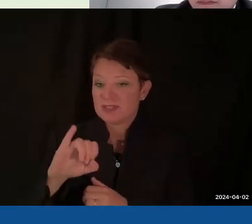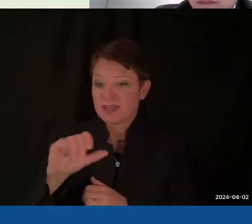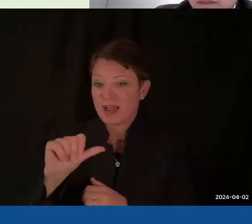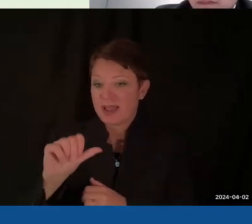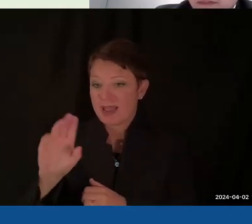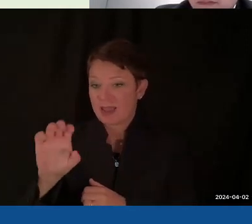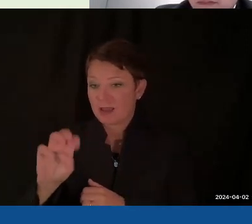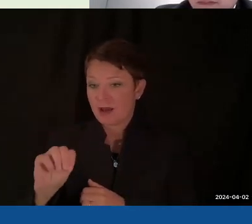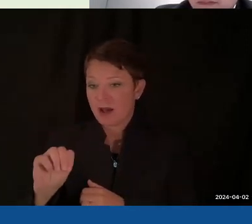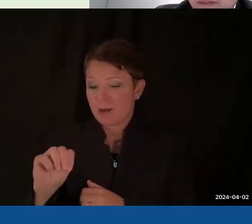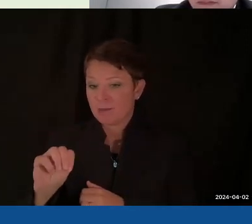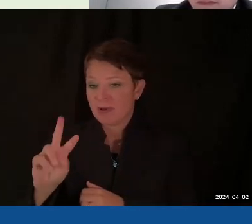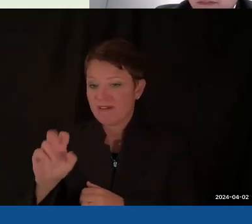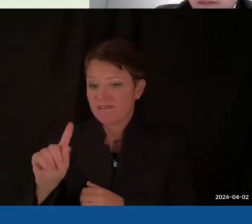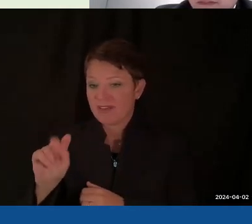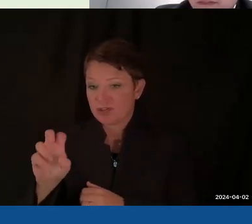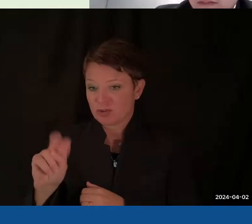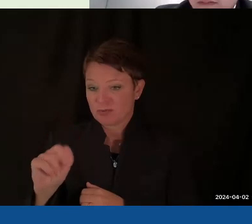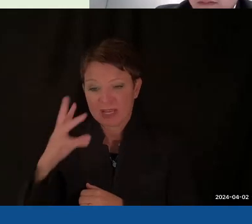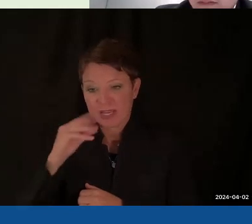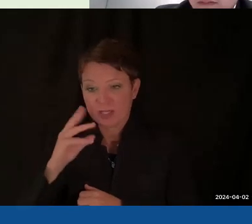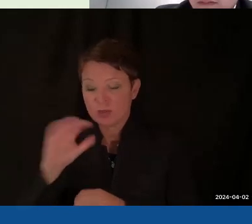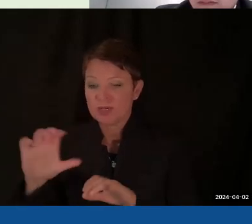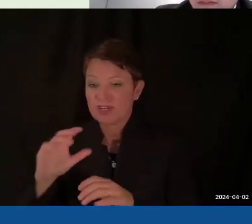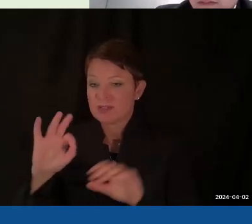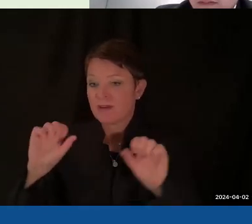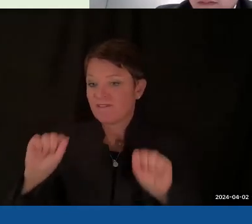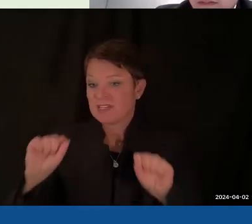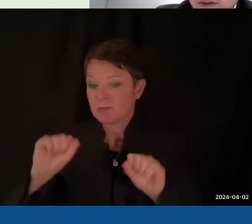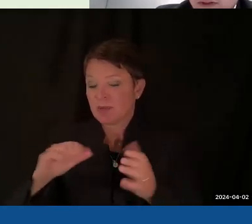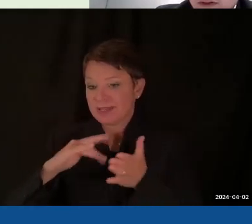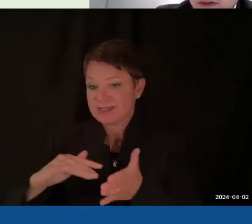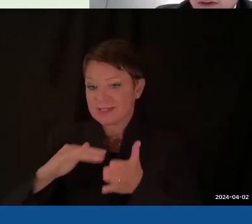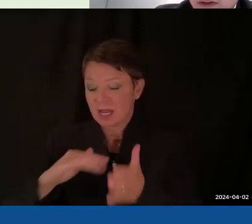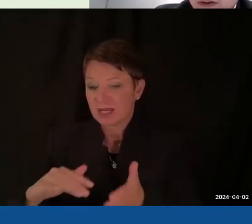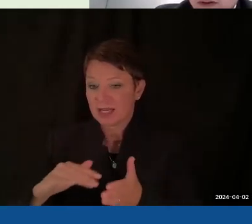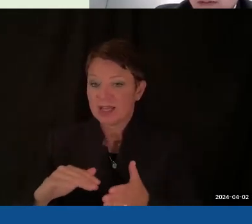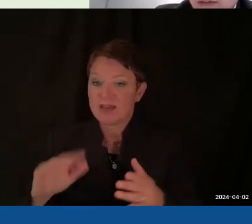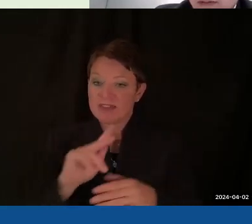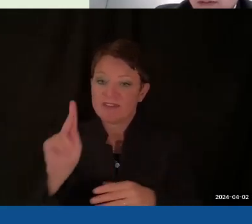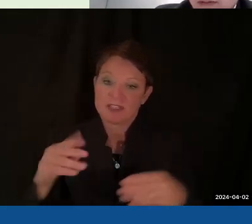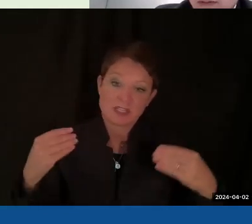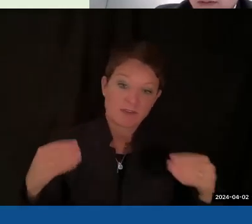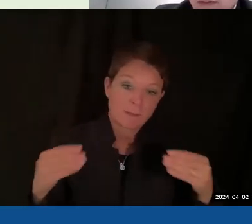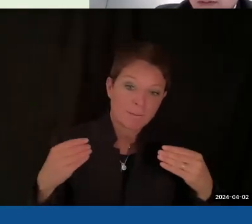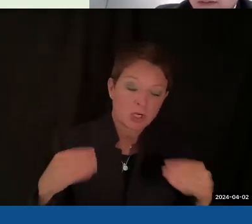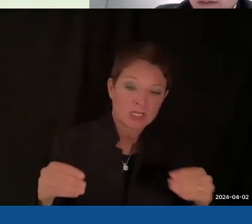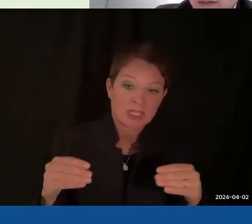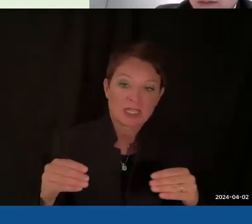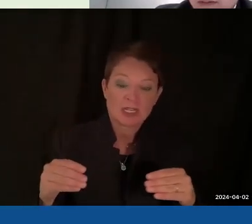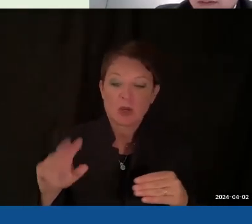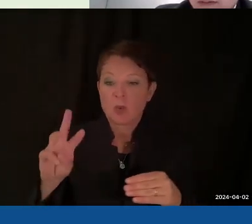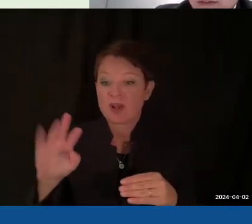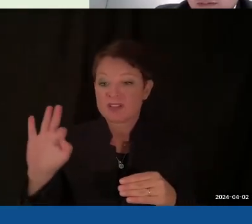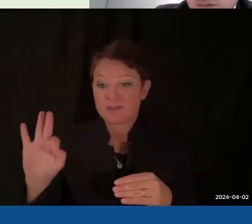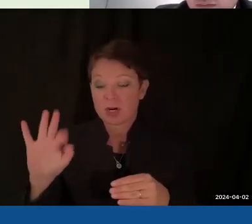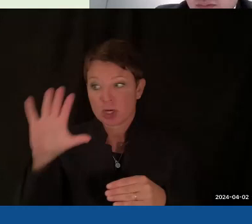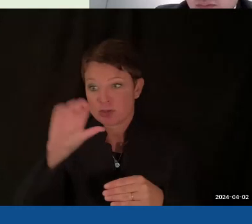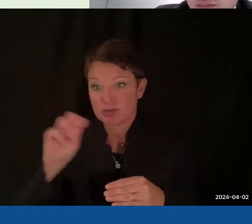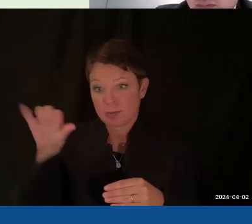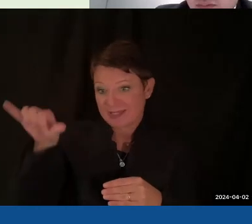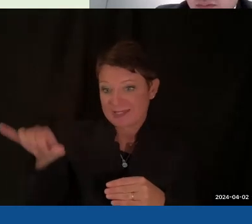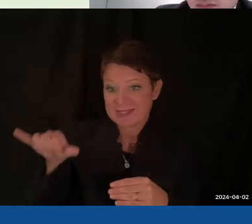industry veteran who does feasibility studies, and looked at the Philadelphia market, assuming that Wells Fargo Center does